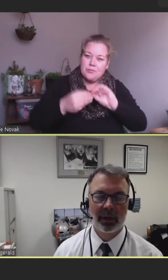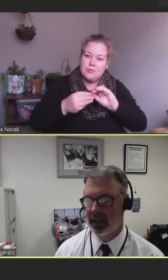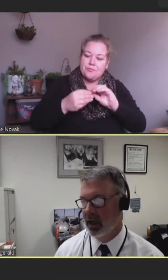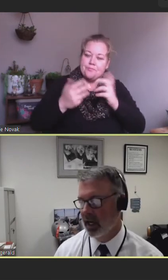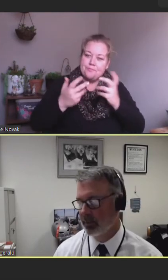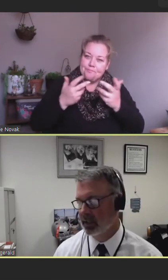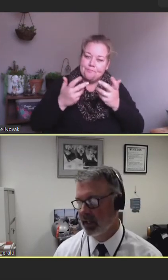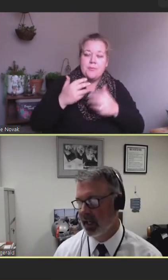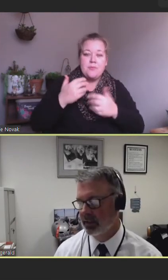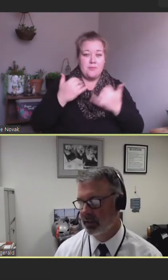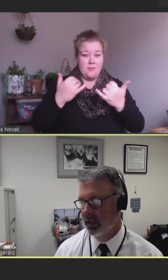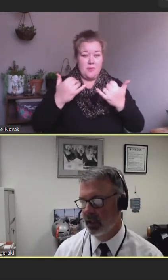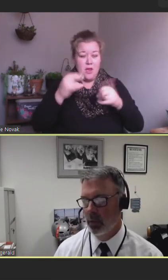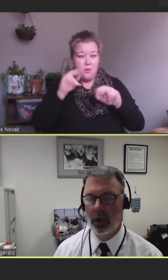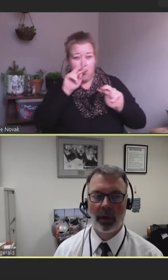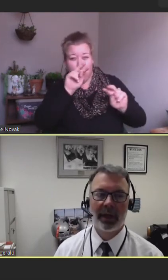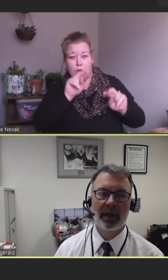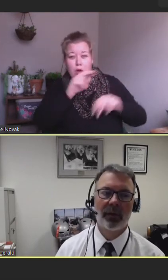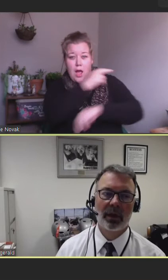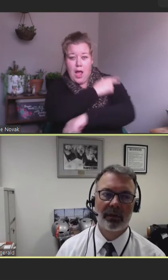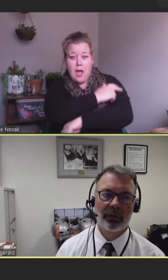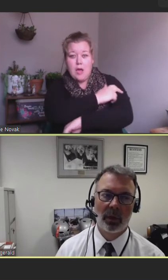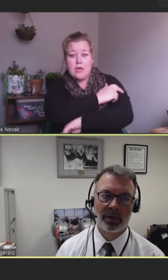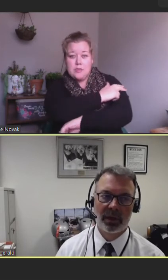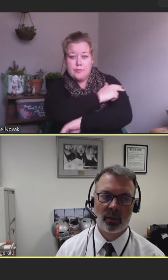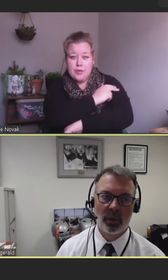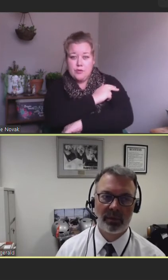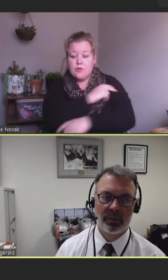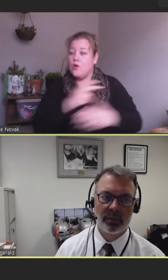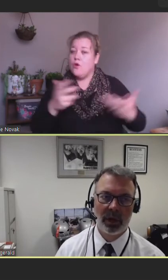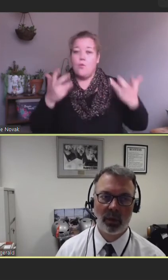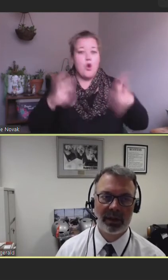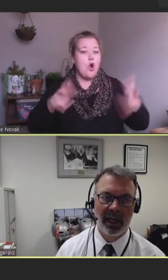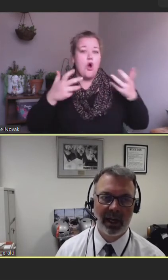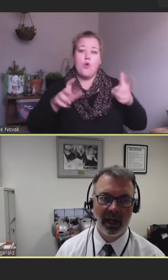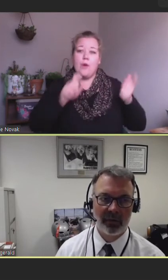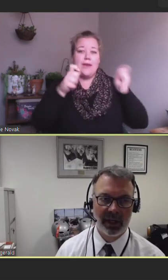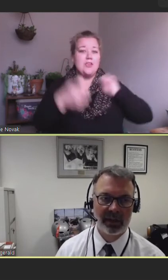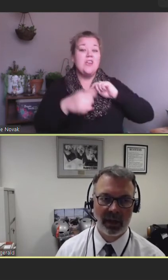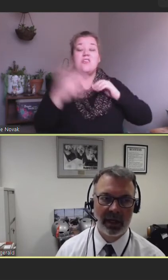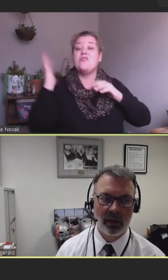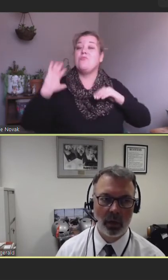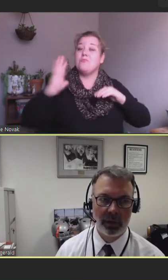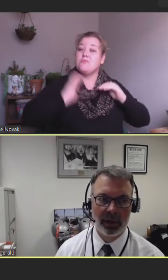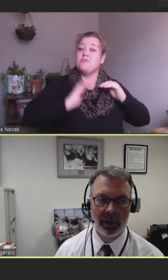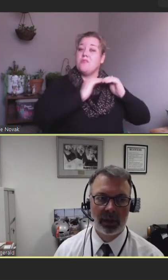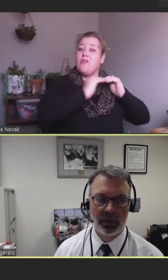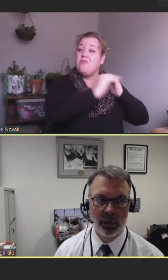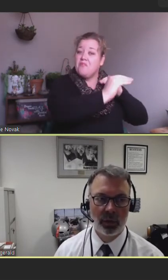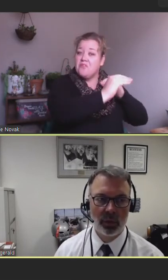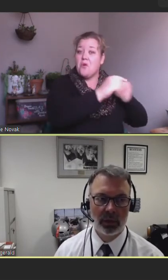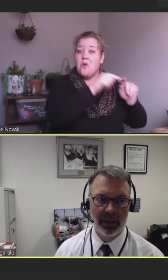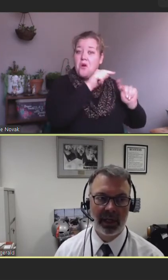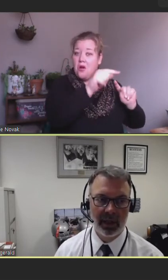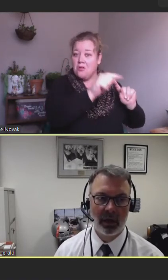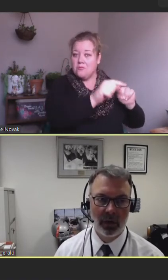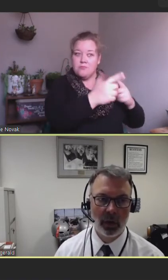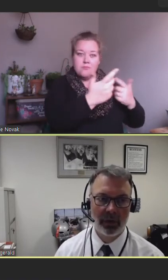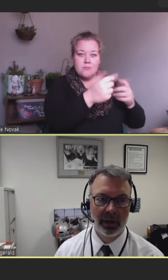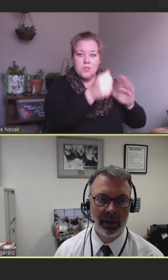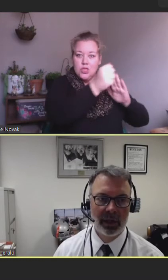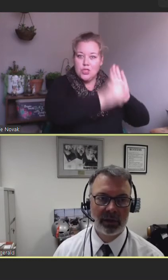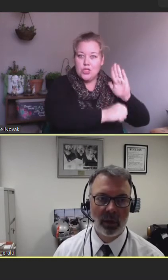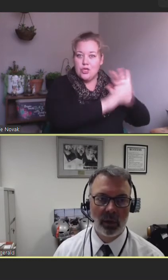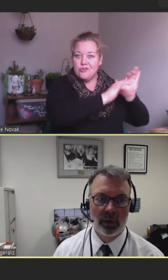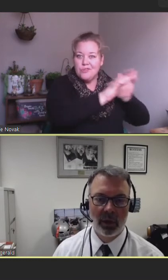Especially as we look at our hospital status, we're already converting floors that wouldn't take care of things like COVID to taking care of